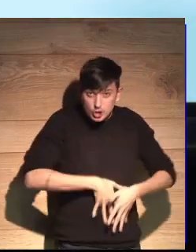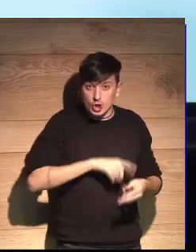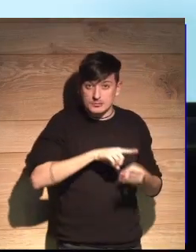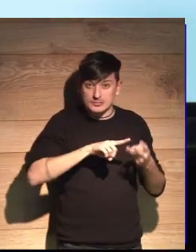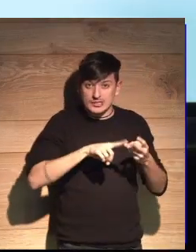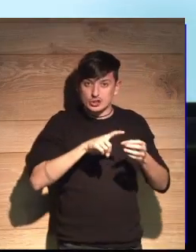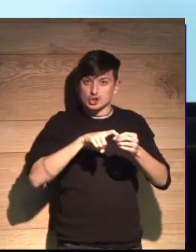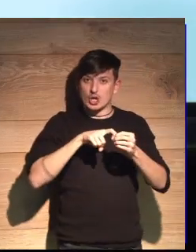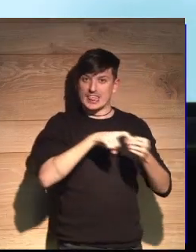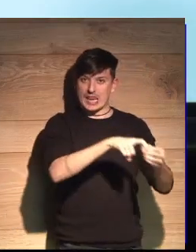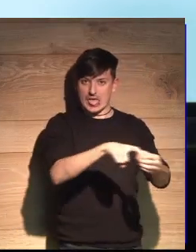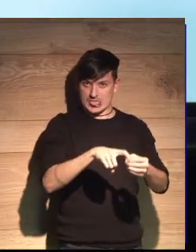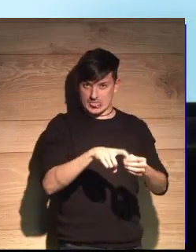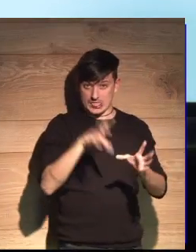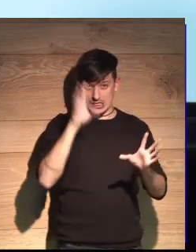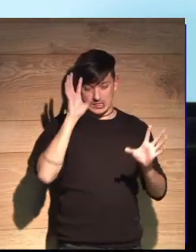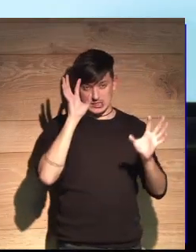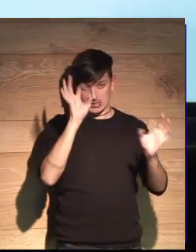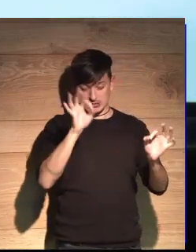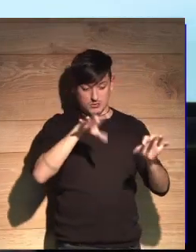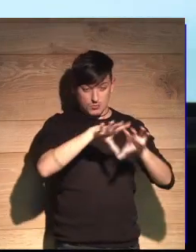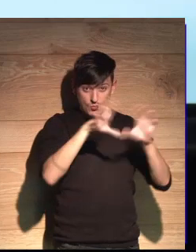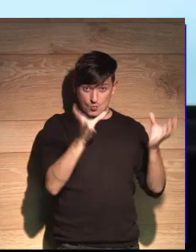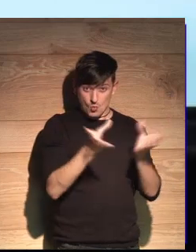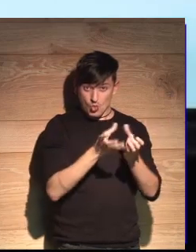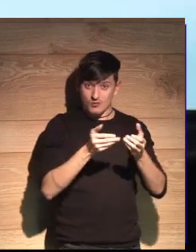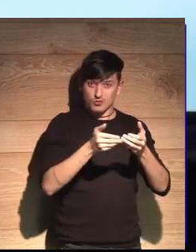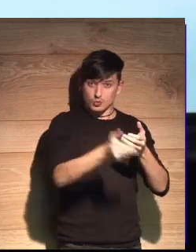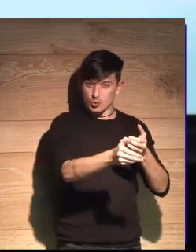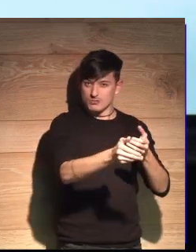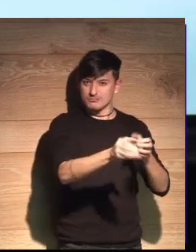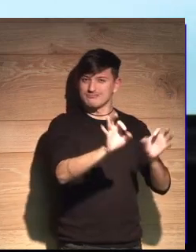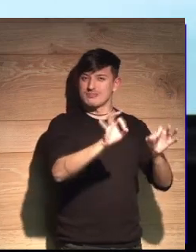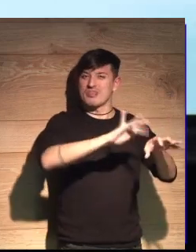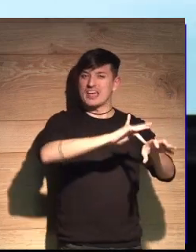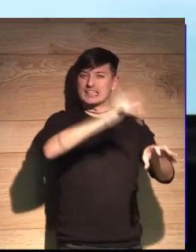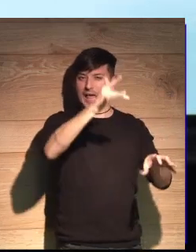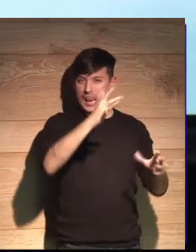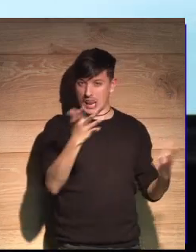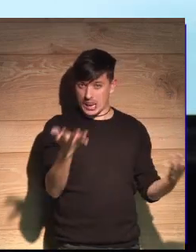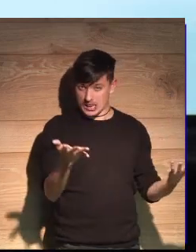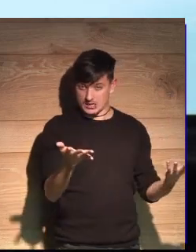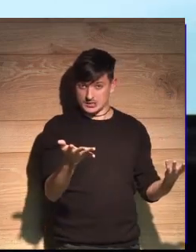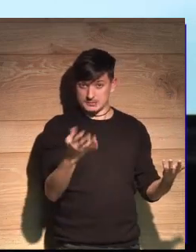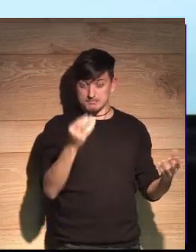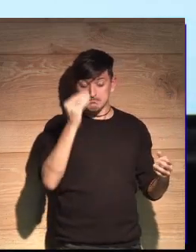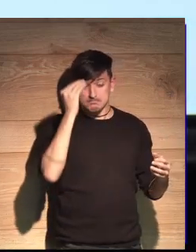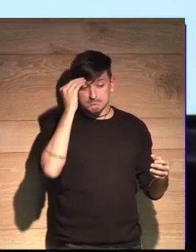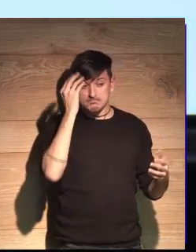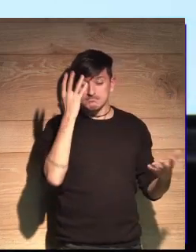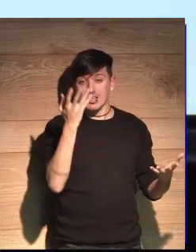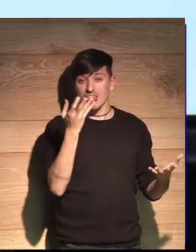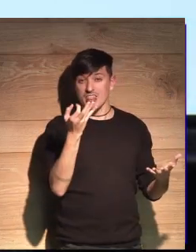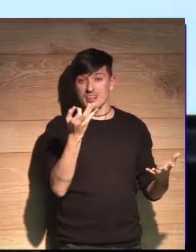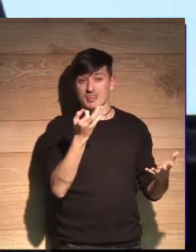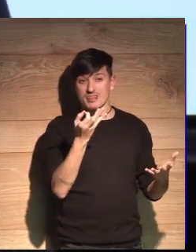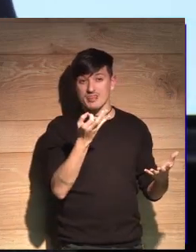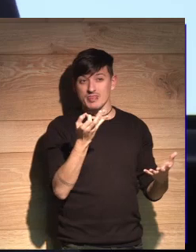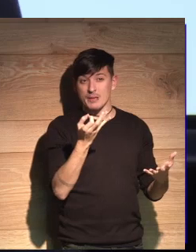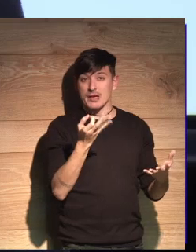solidarity, because we are firm believers that this future digital world will not be